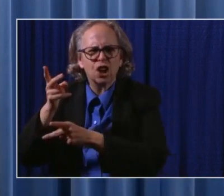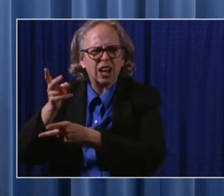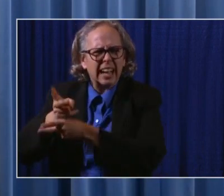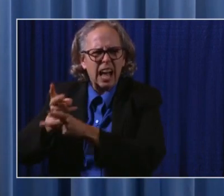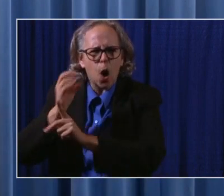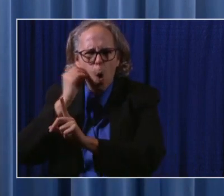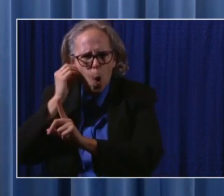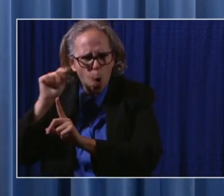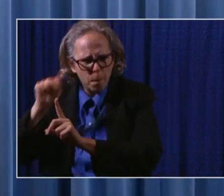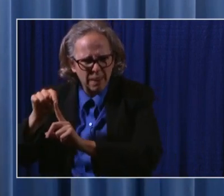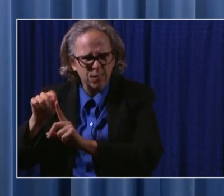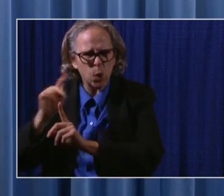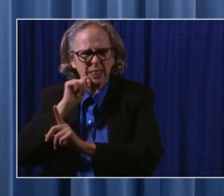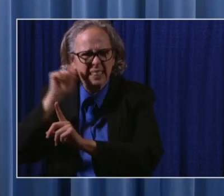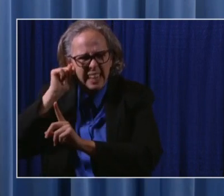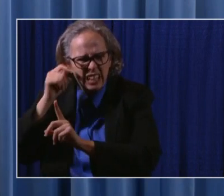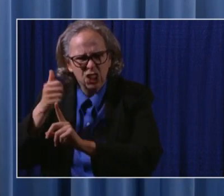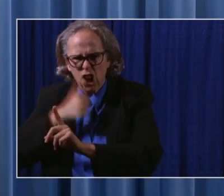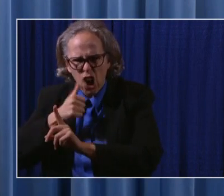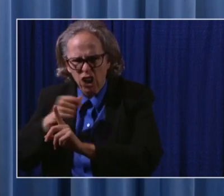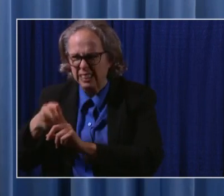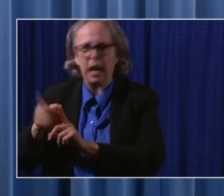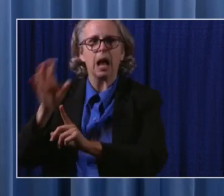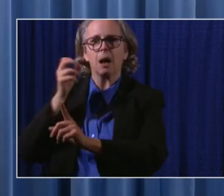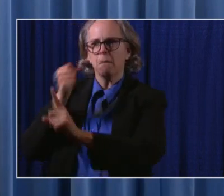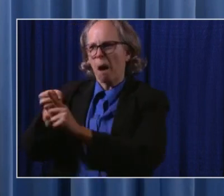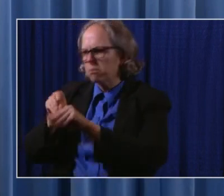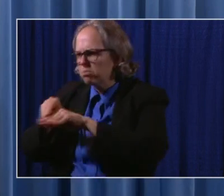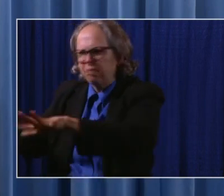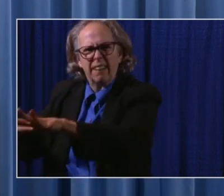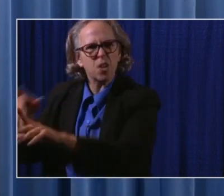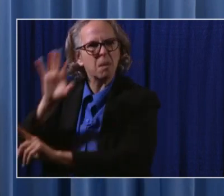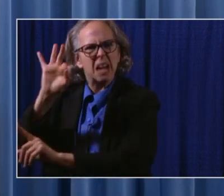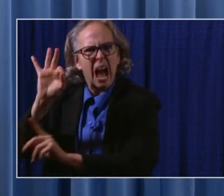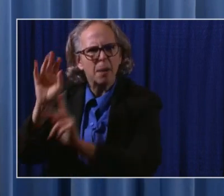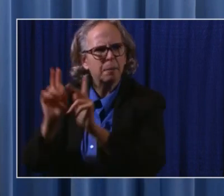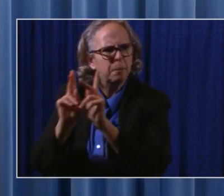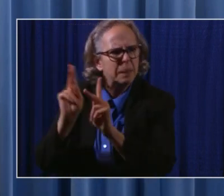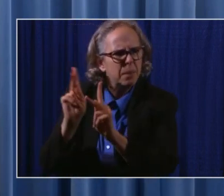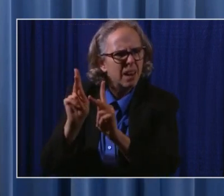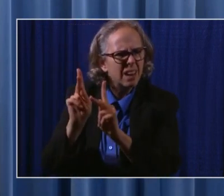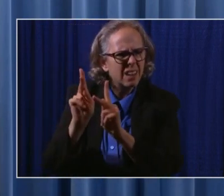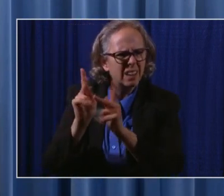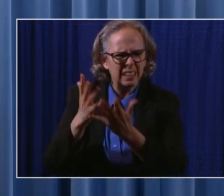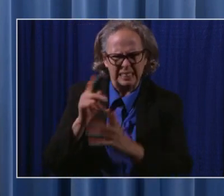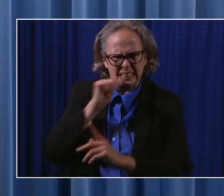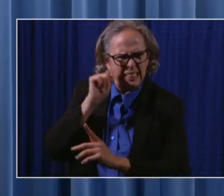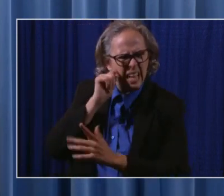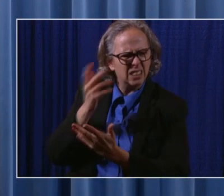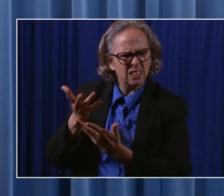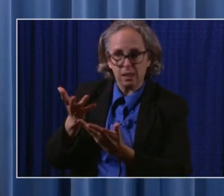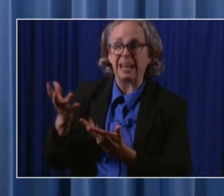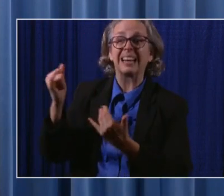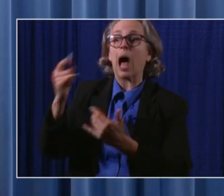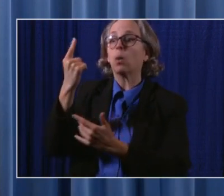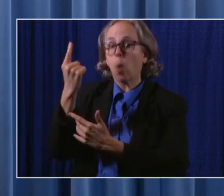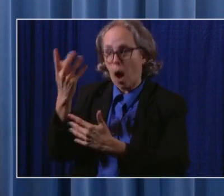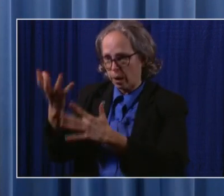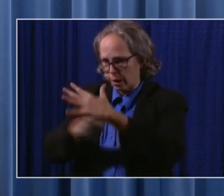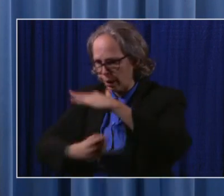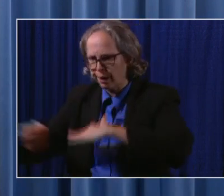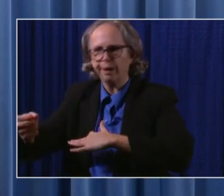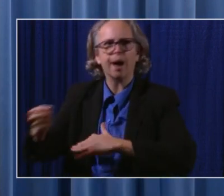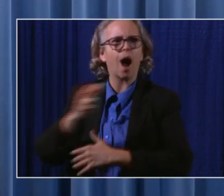all tested positive. One of the teens is in the hospital. In another county, there was